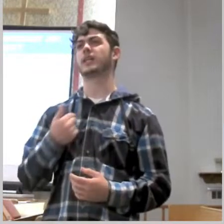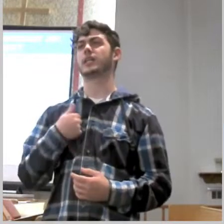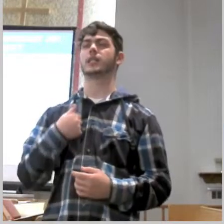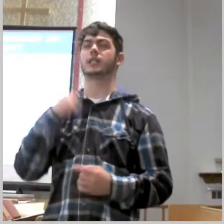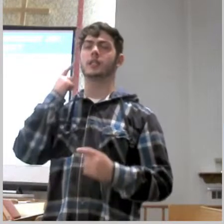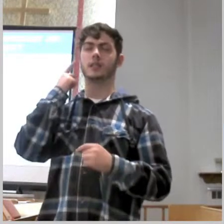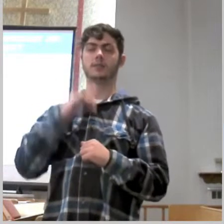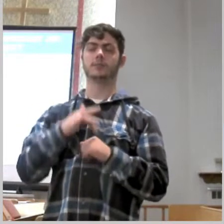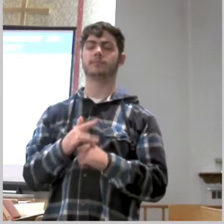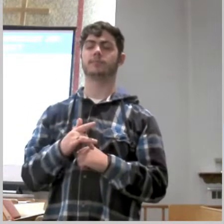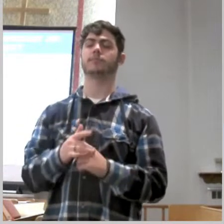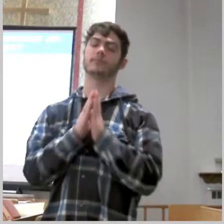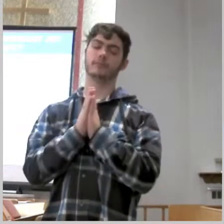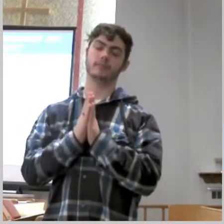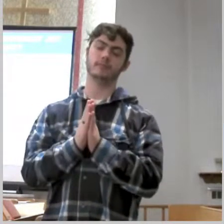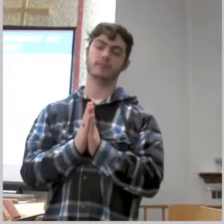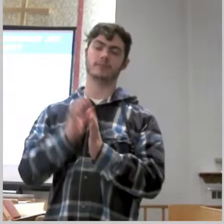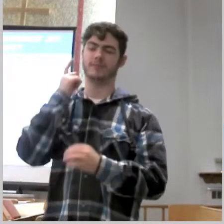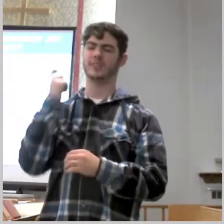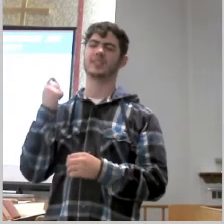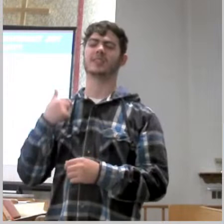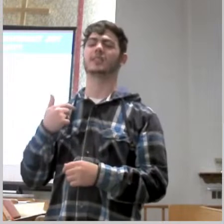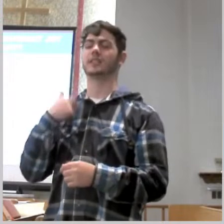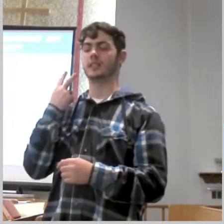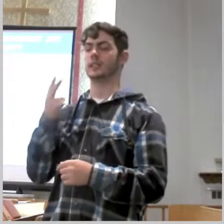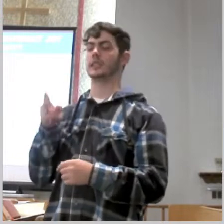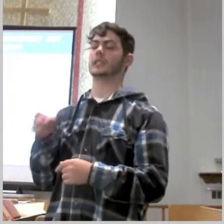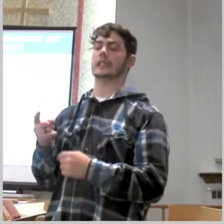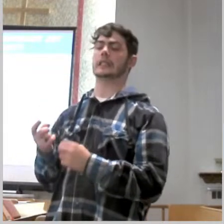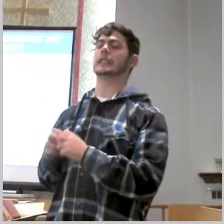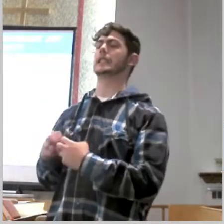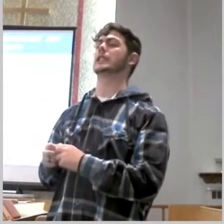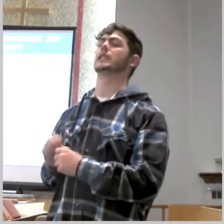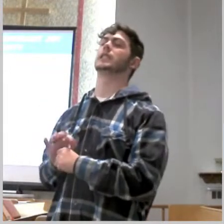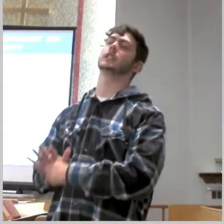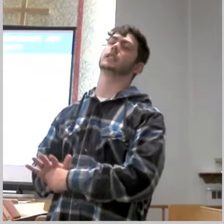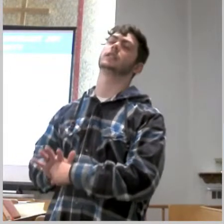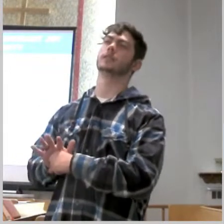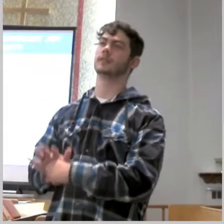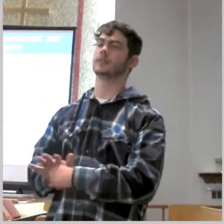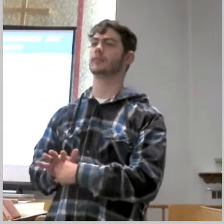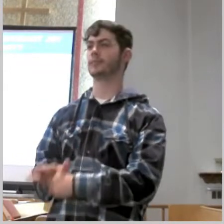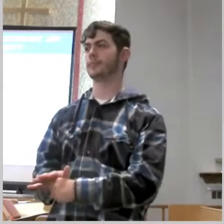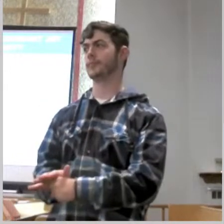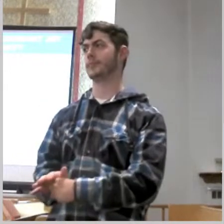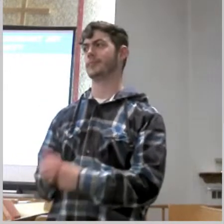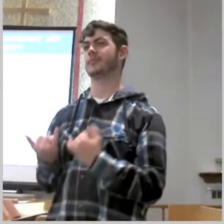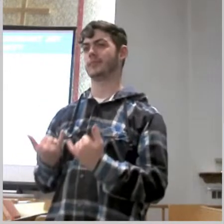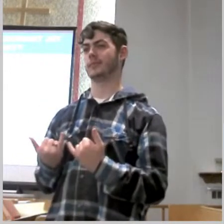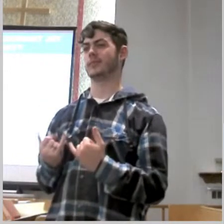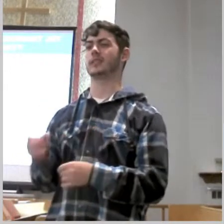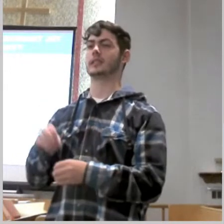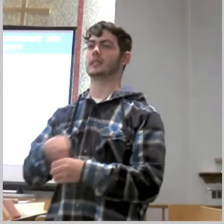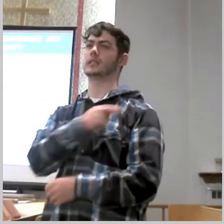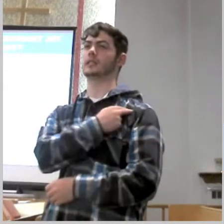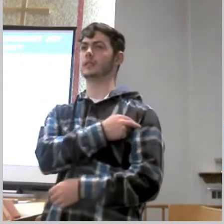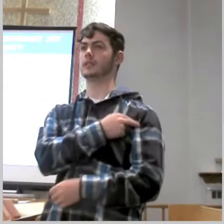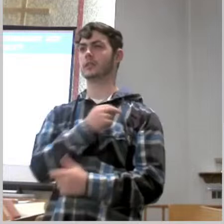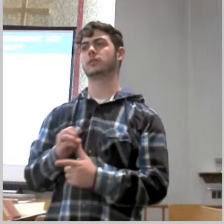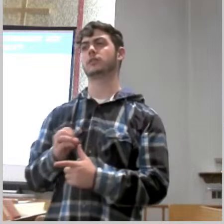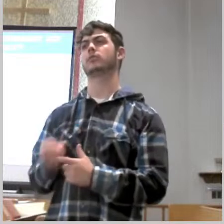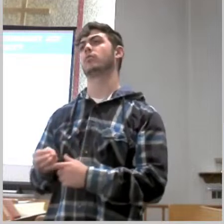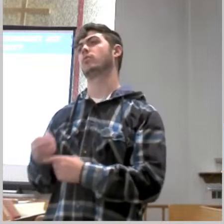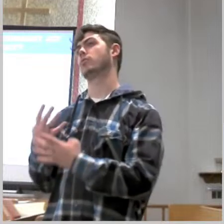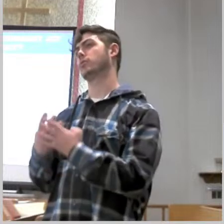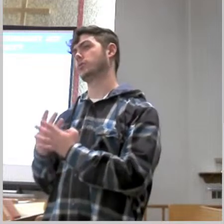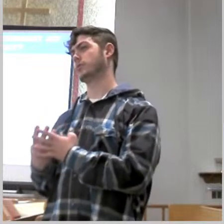praying about them because they're going through some severe trial. They're going through some affliction which right now has them in a hospital or in a